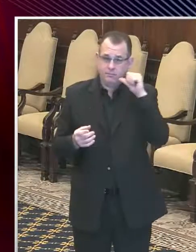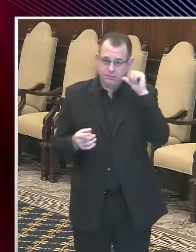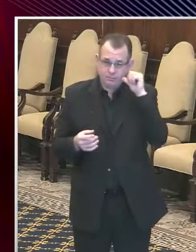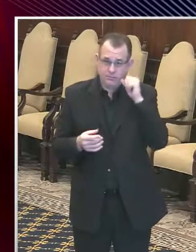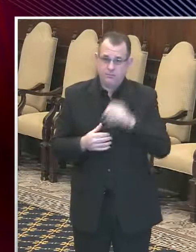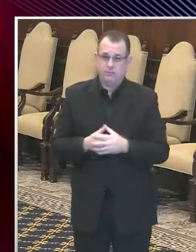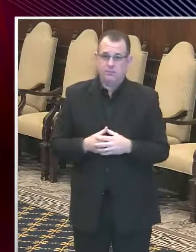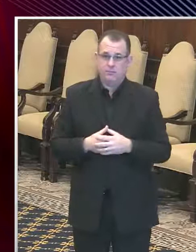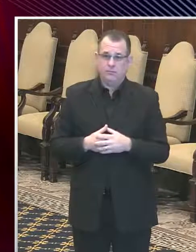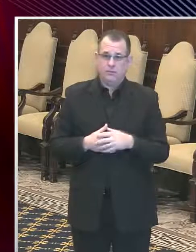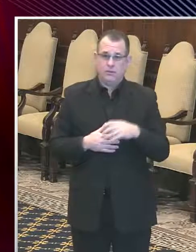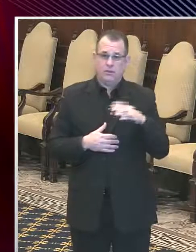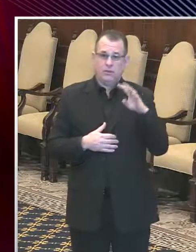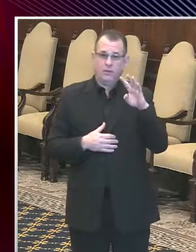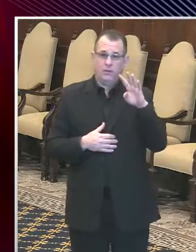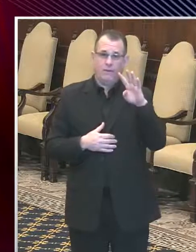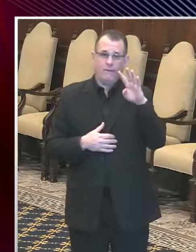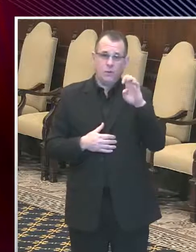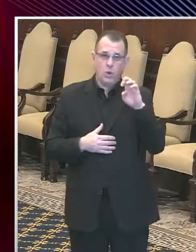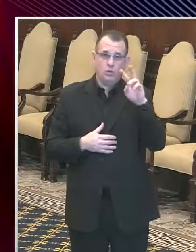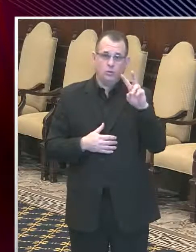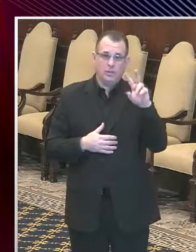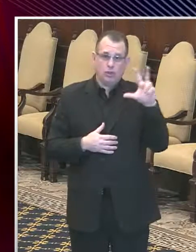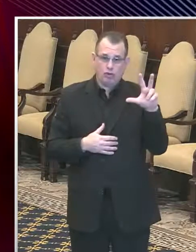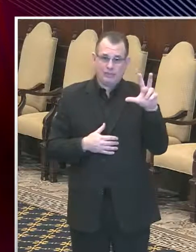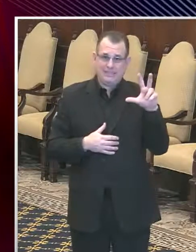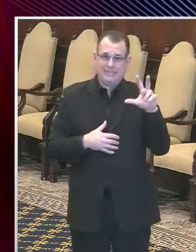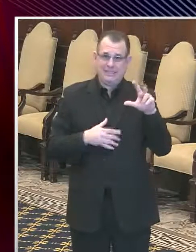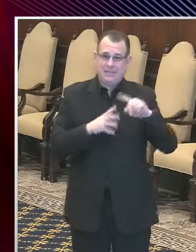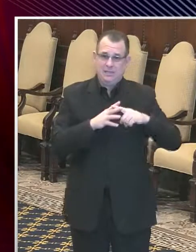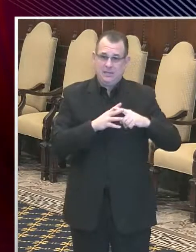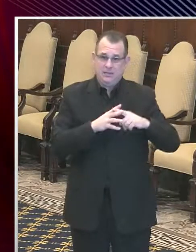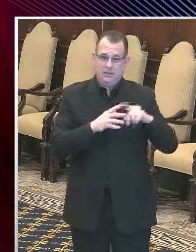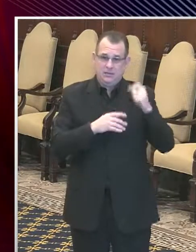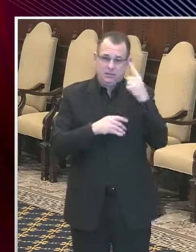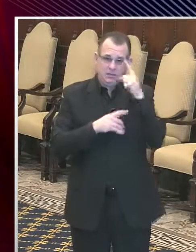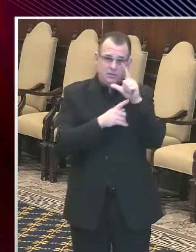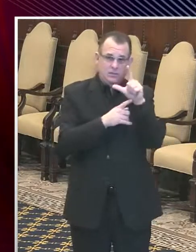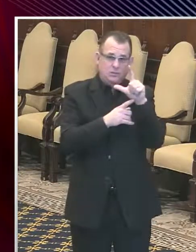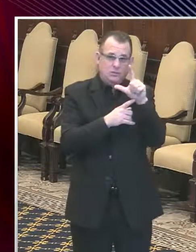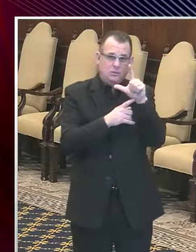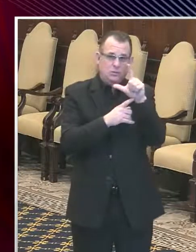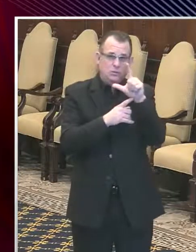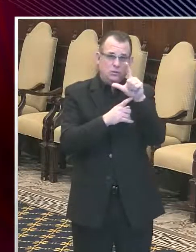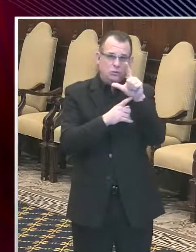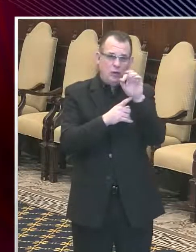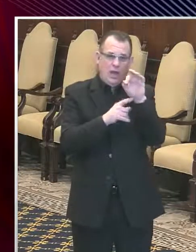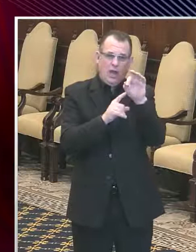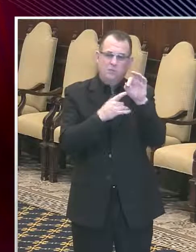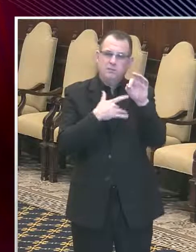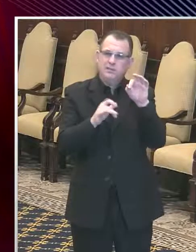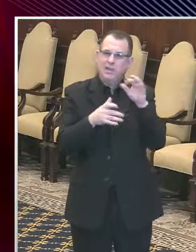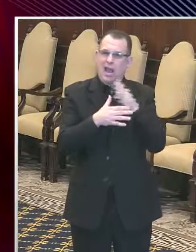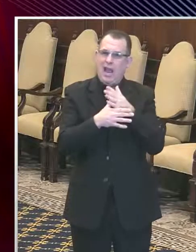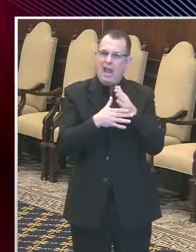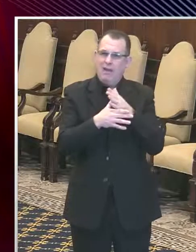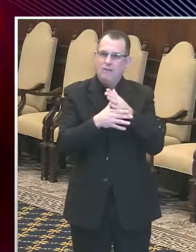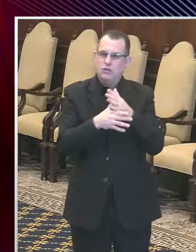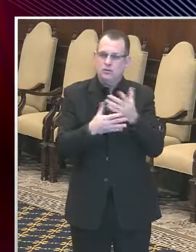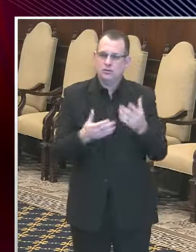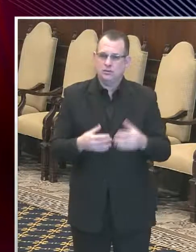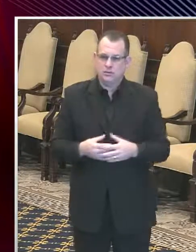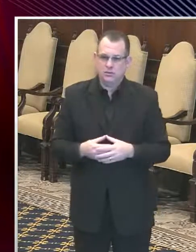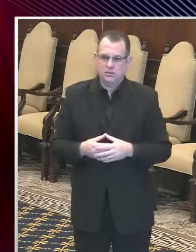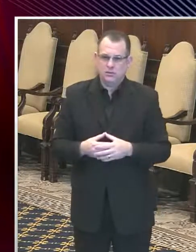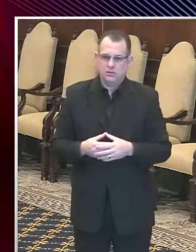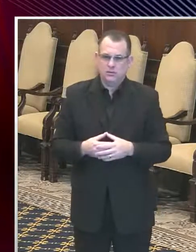since the beginning of the epidemic. That 29 is about average of where we've been on a daily basis for the last week or so. Again, for better sense of trends, check